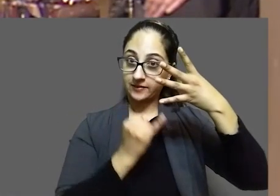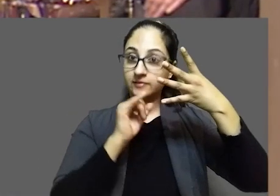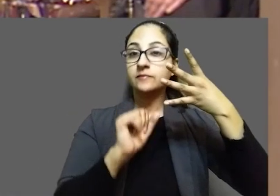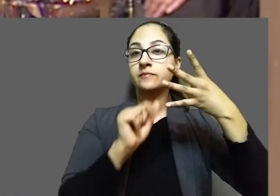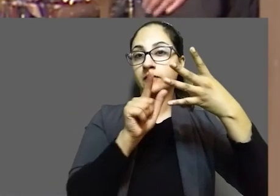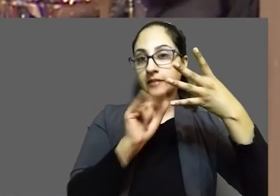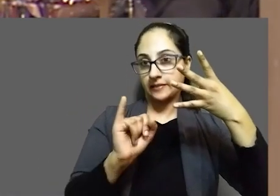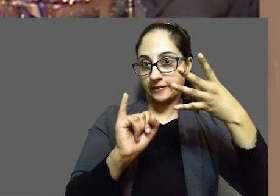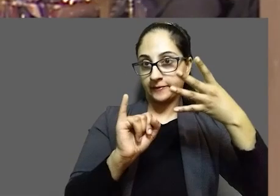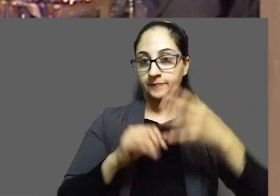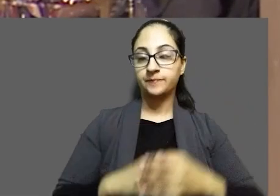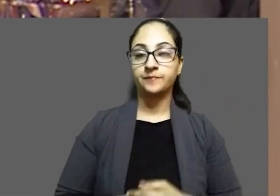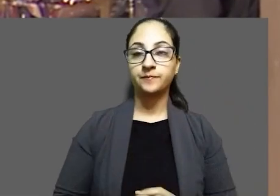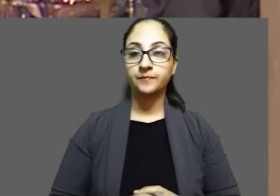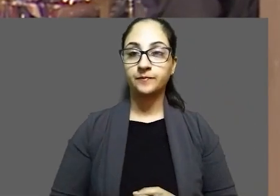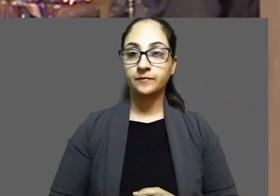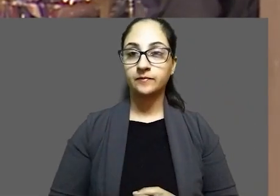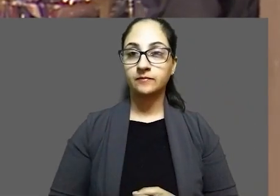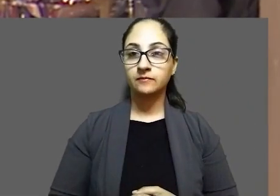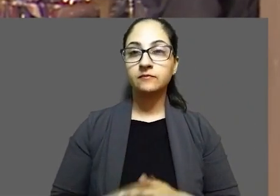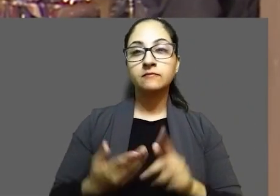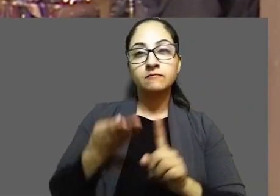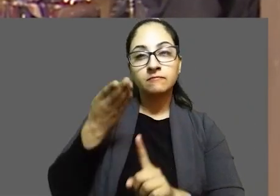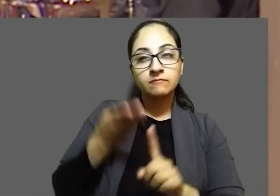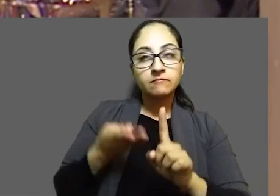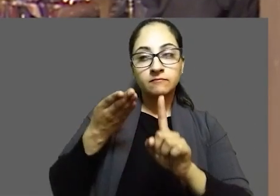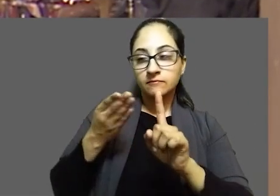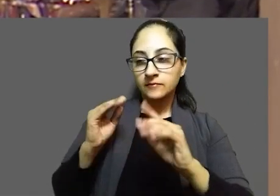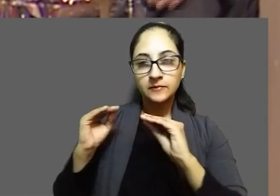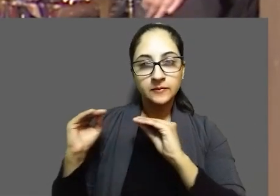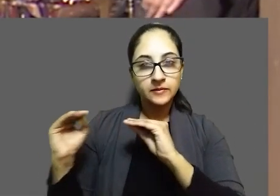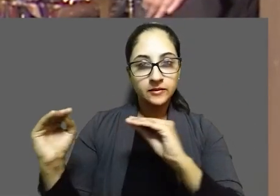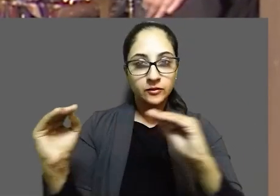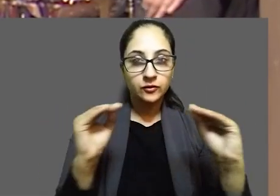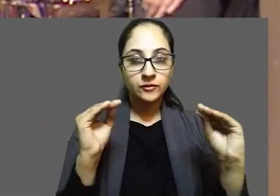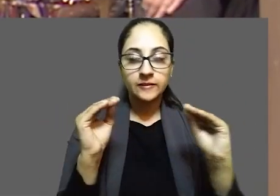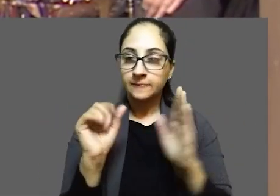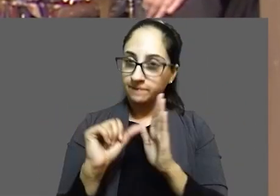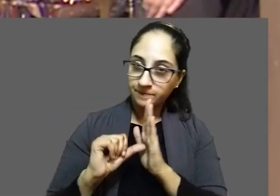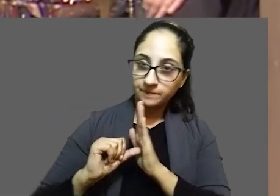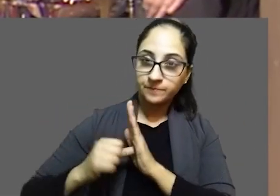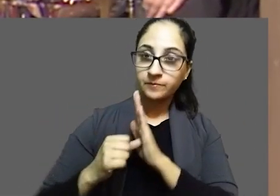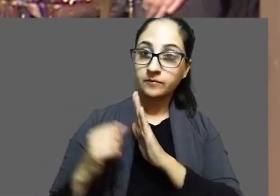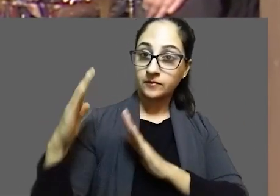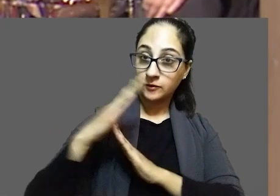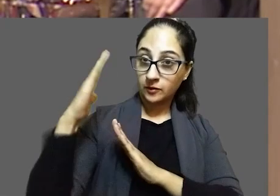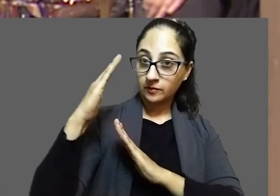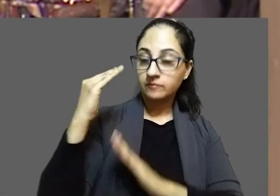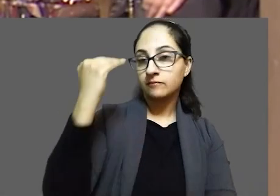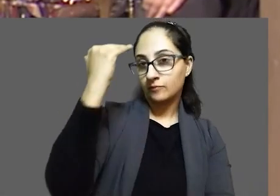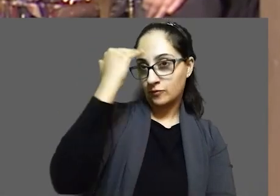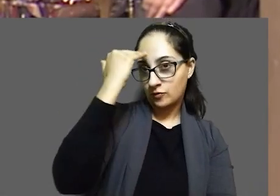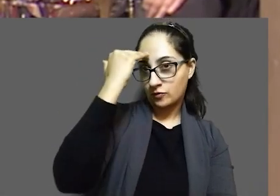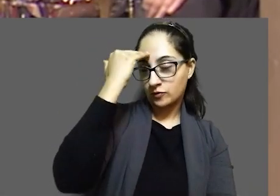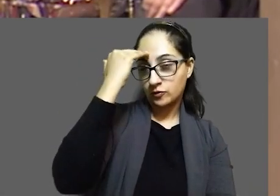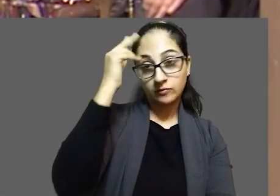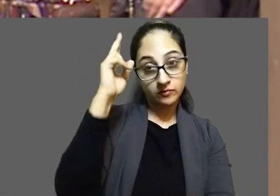In his teachings, Hazrat Ali emphasized that no honor is like